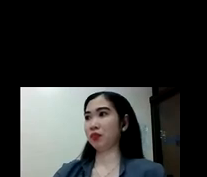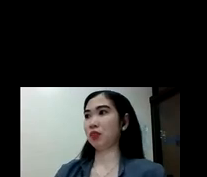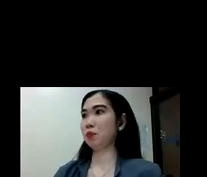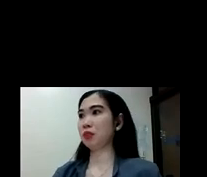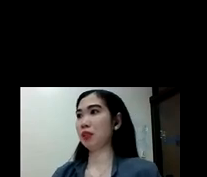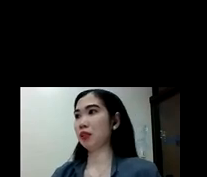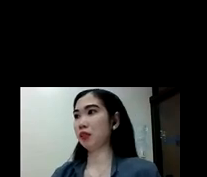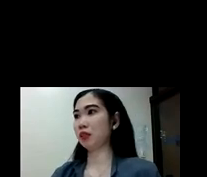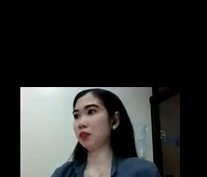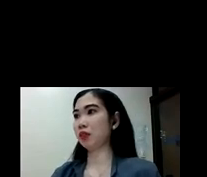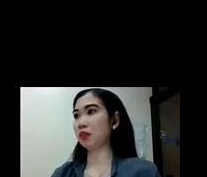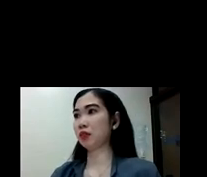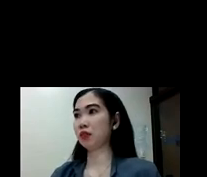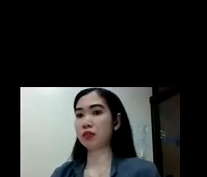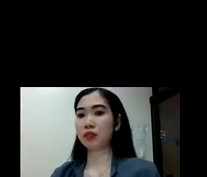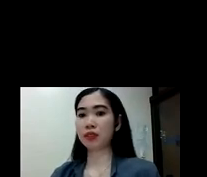Yes, ma'am.